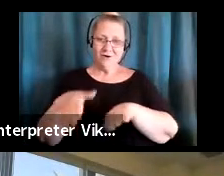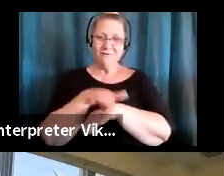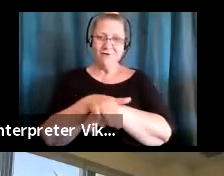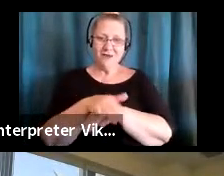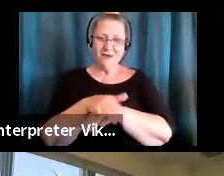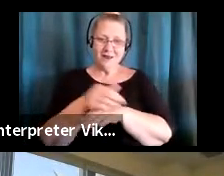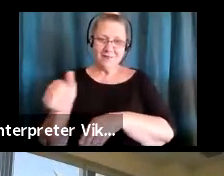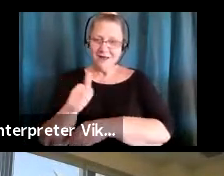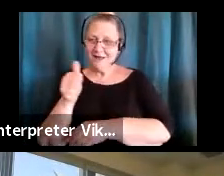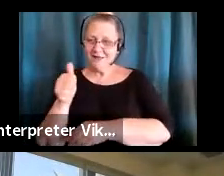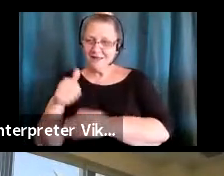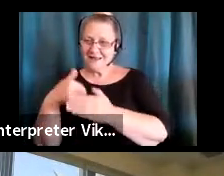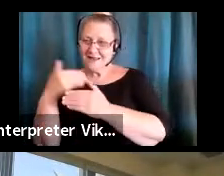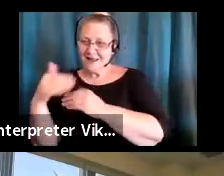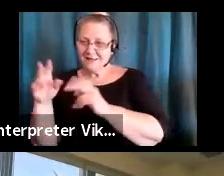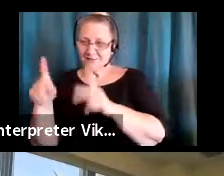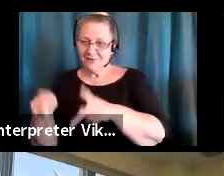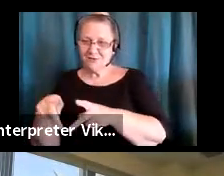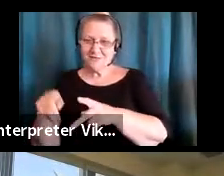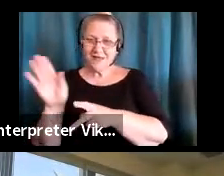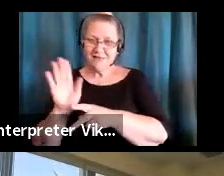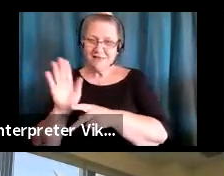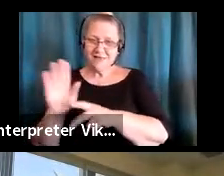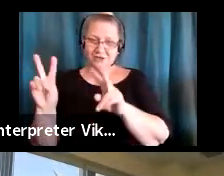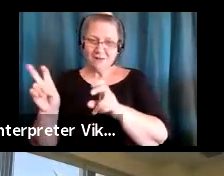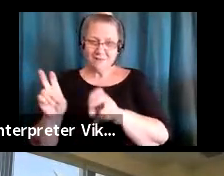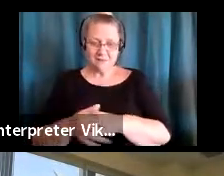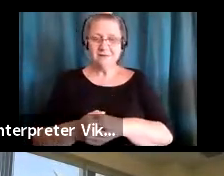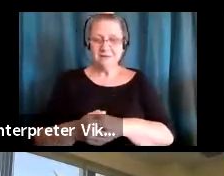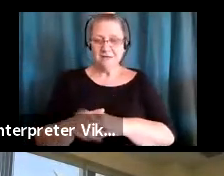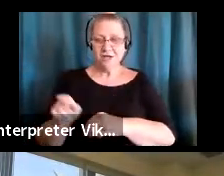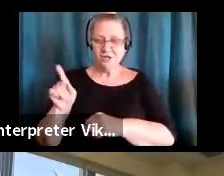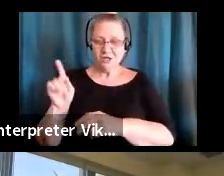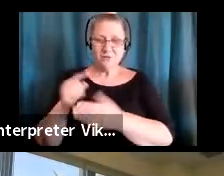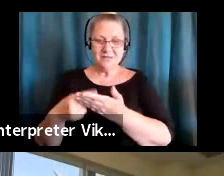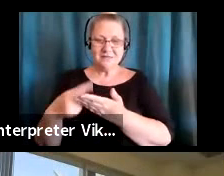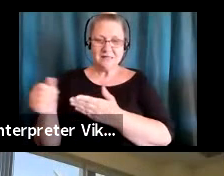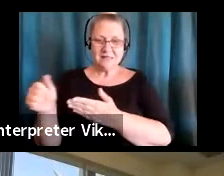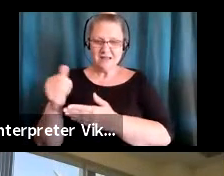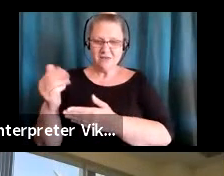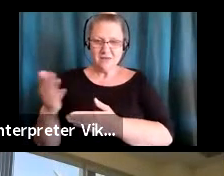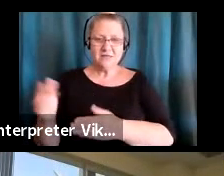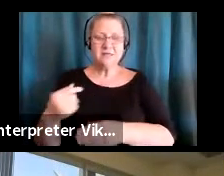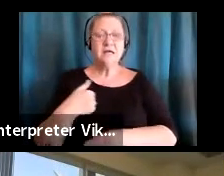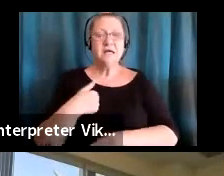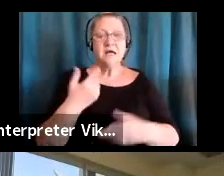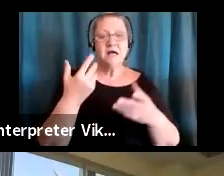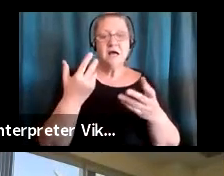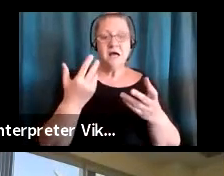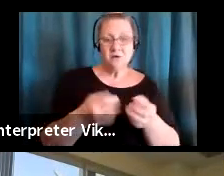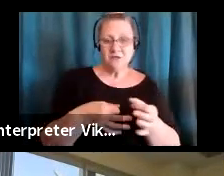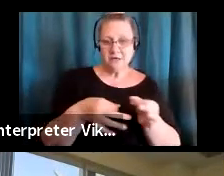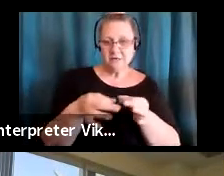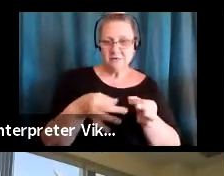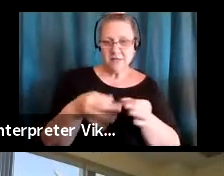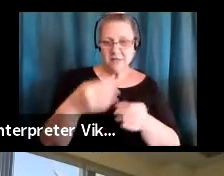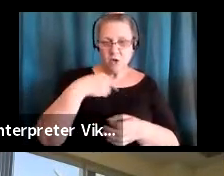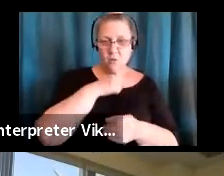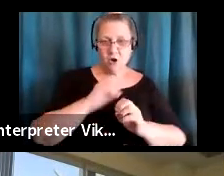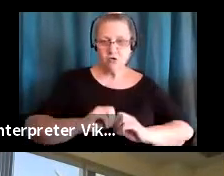my favorite topic, and metrics. But one of the things we have done is making sure that we're more